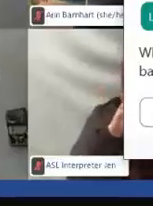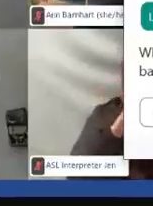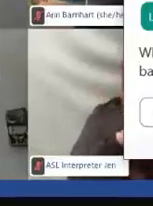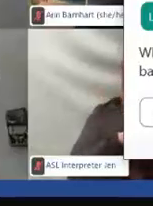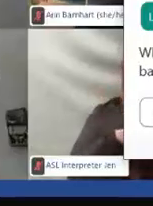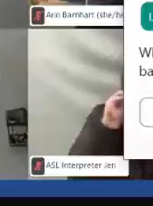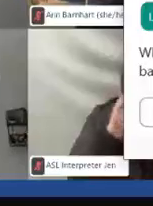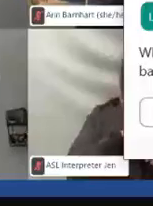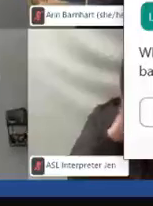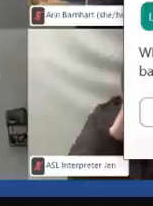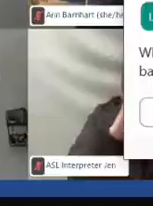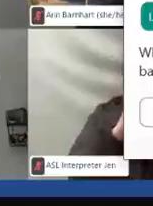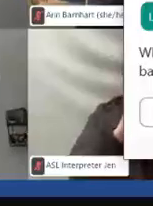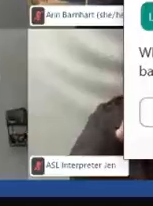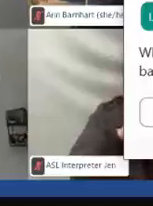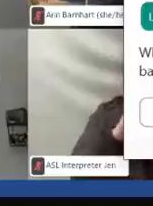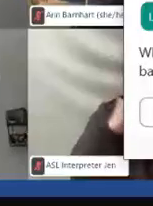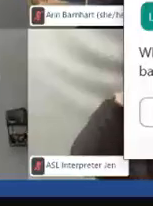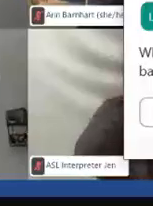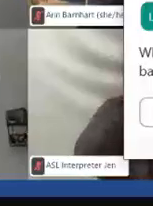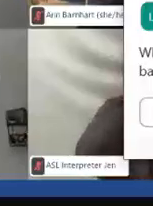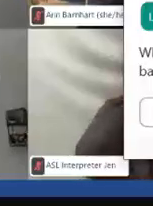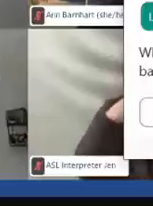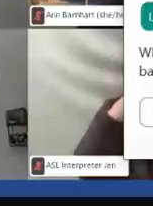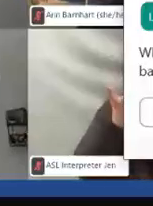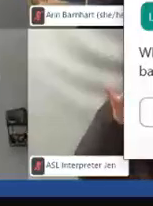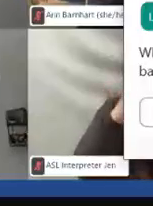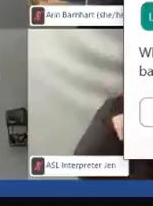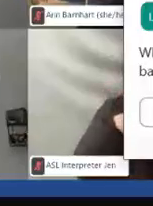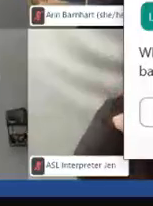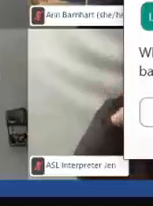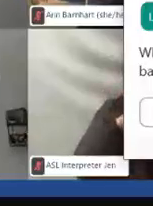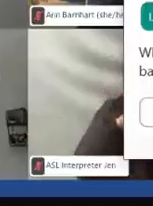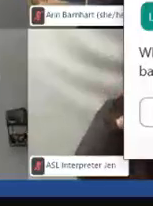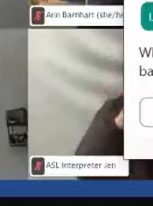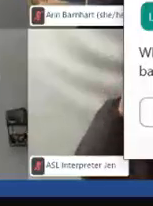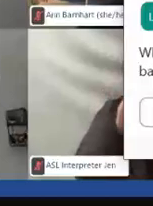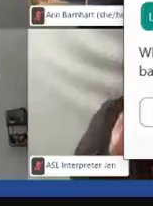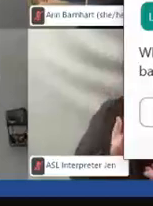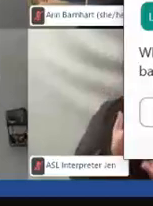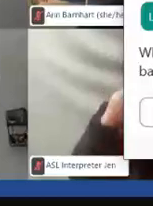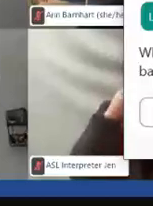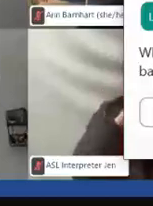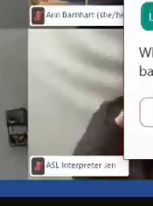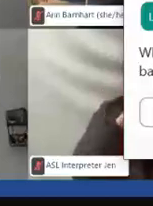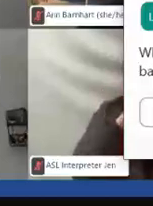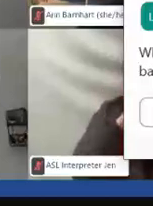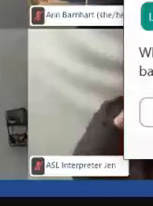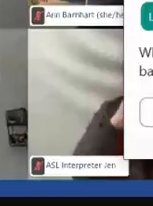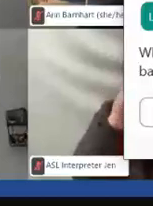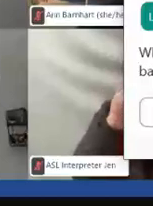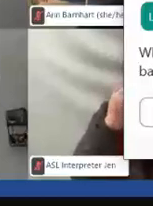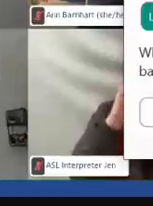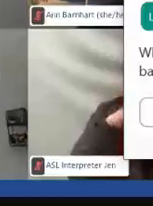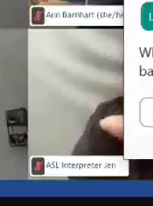outside of the board meeting is valuable, because it gives a chance to get into more context and more nuance than in a